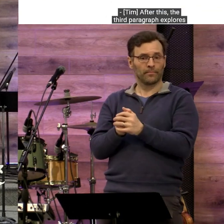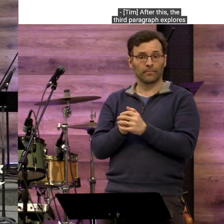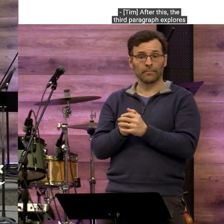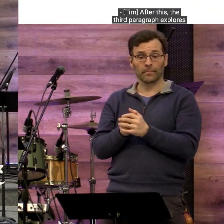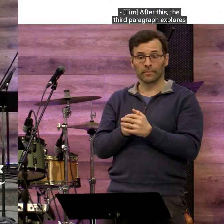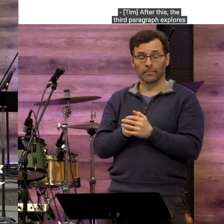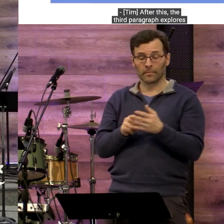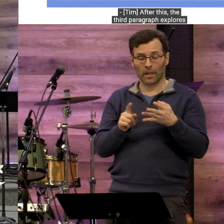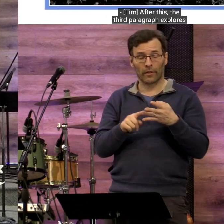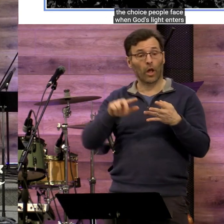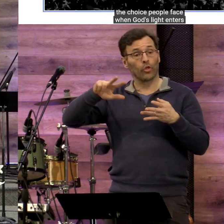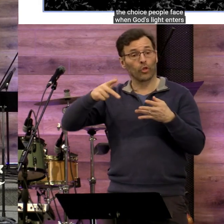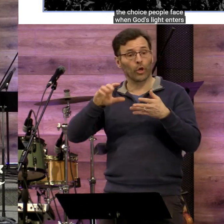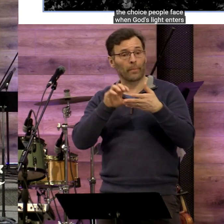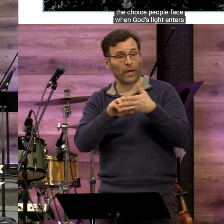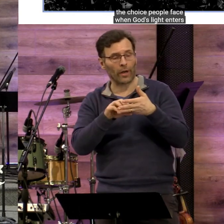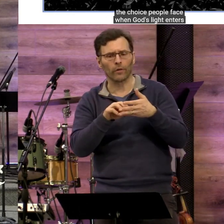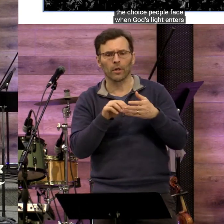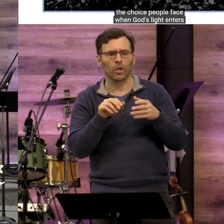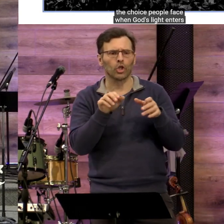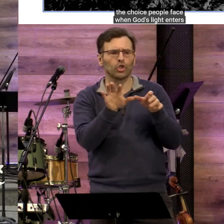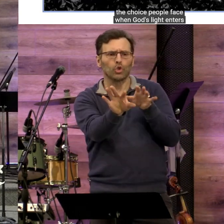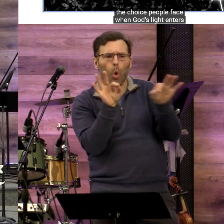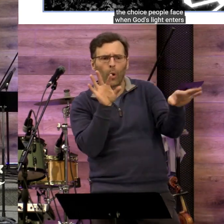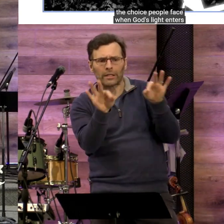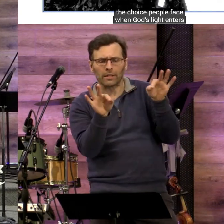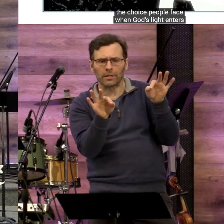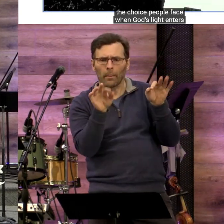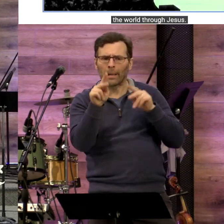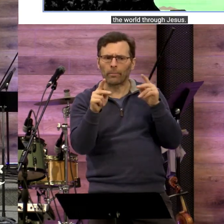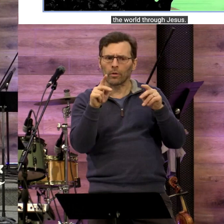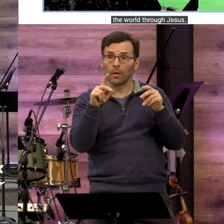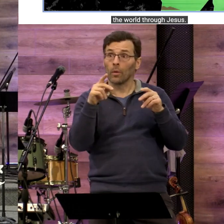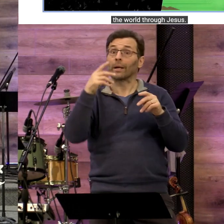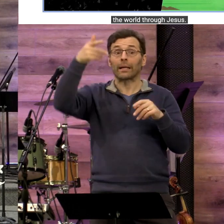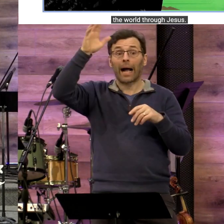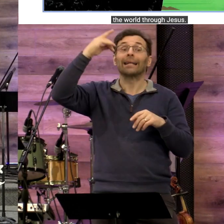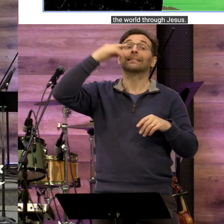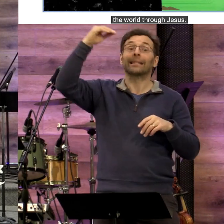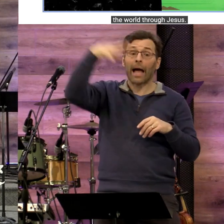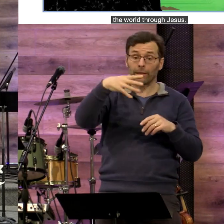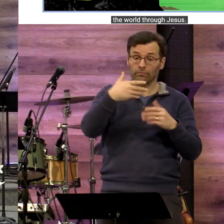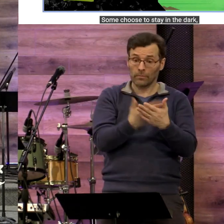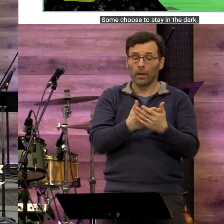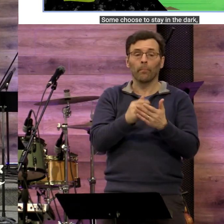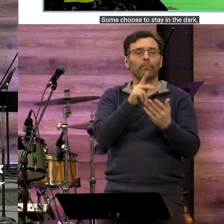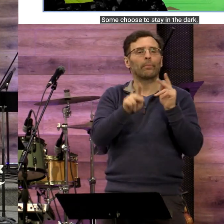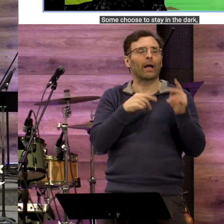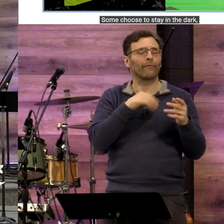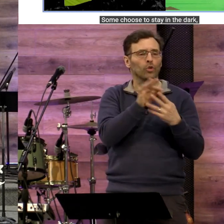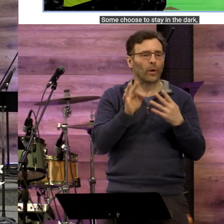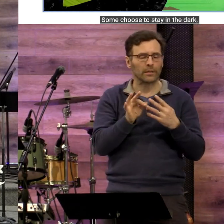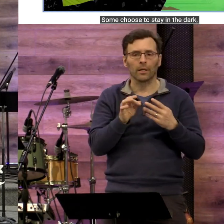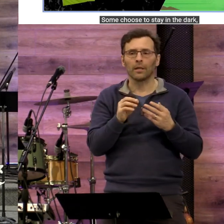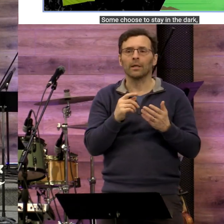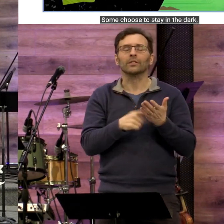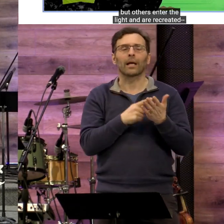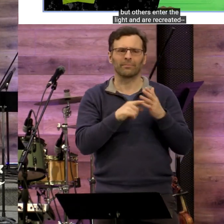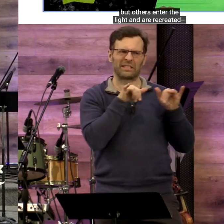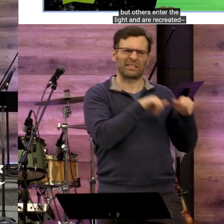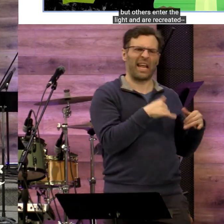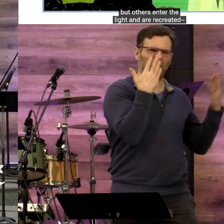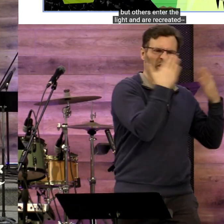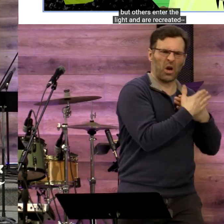third paragraph explores the choice people face when God's light enters the world through Jesus. Some choose to stay in the dark,